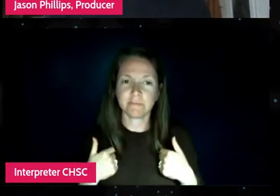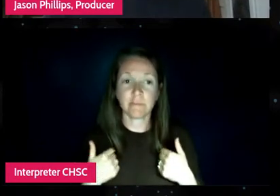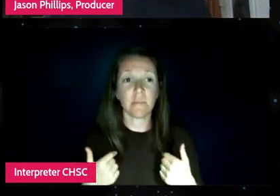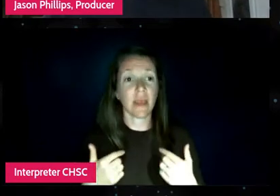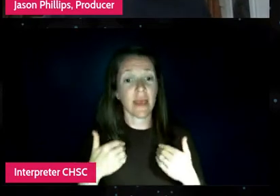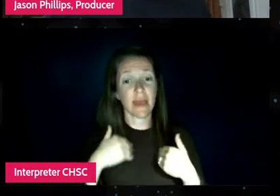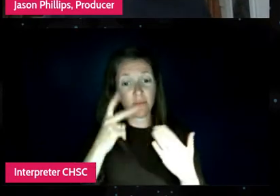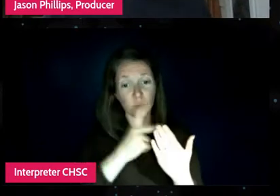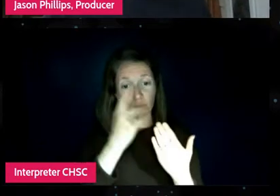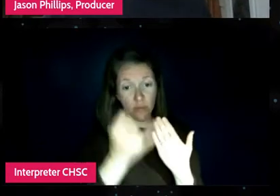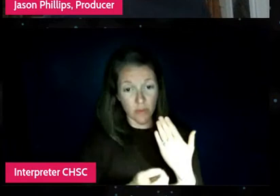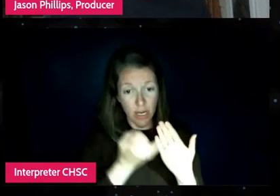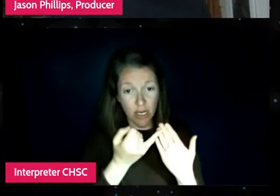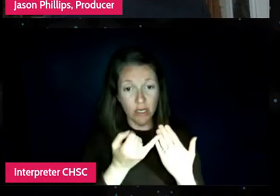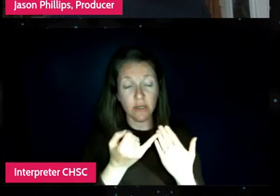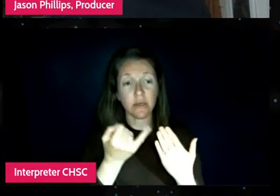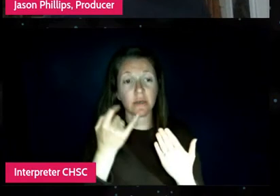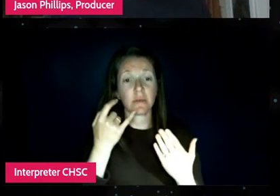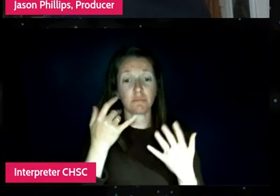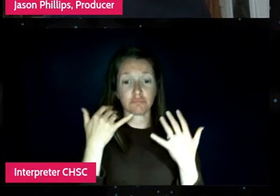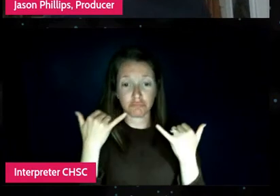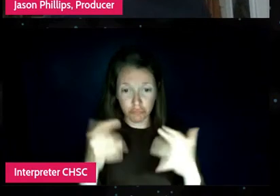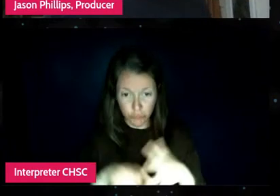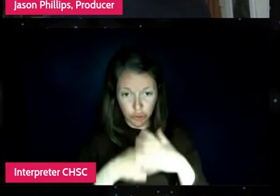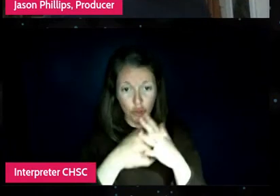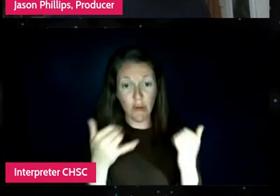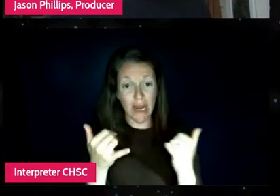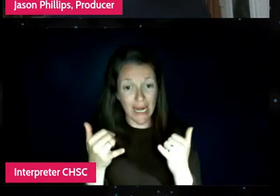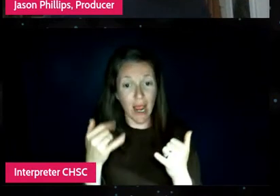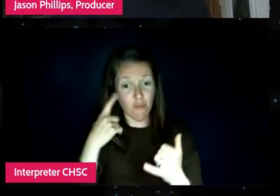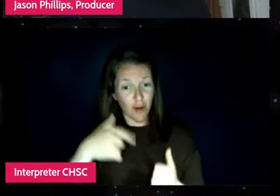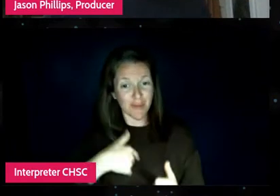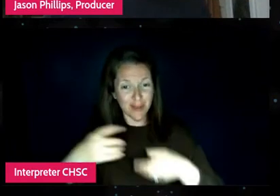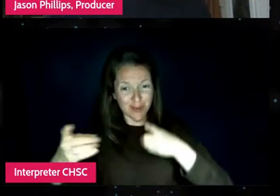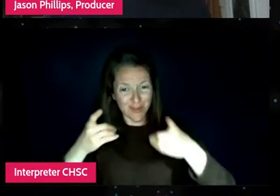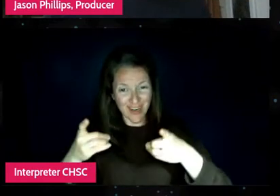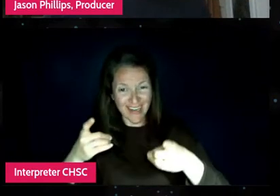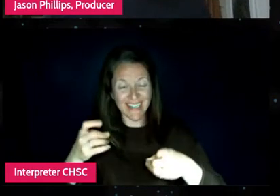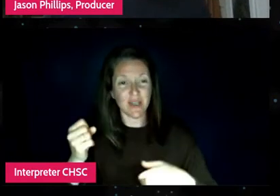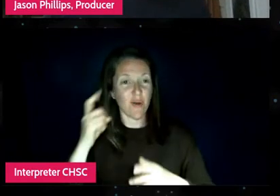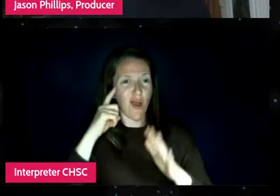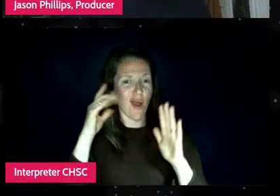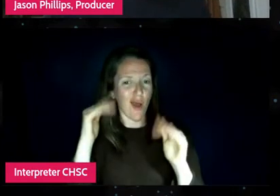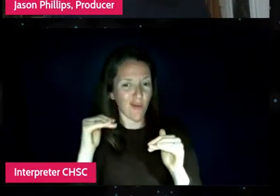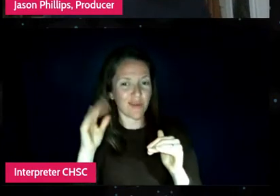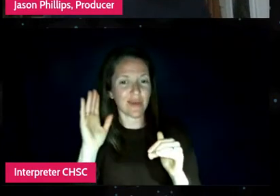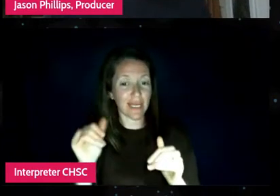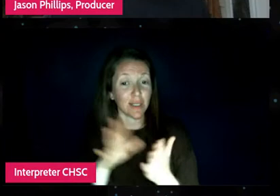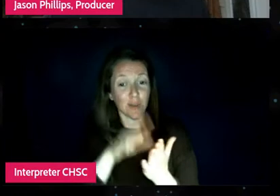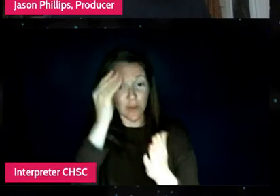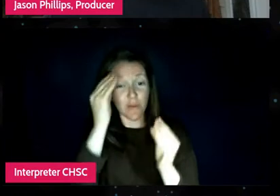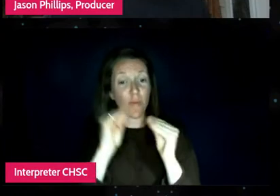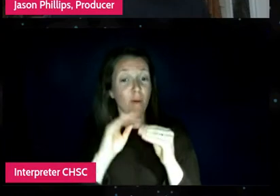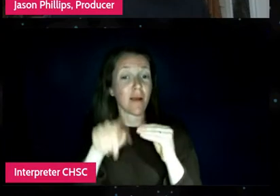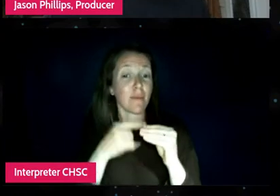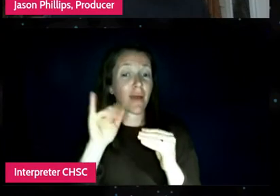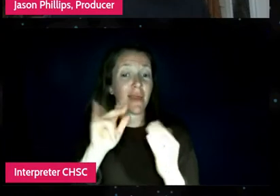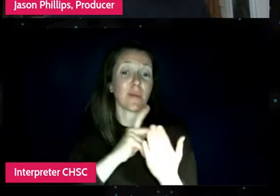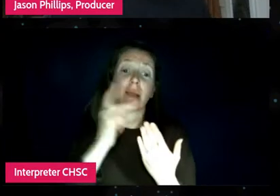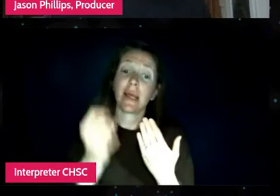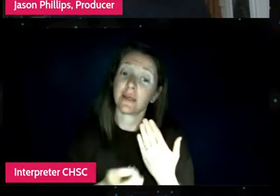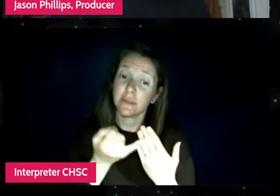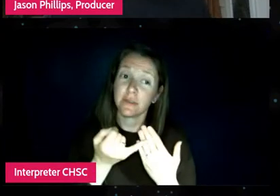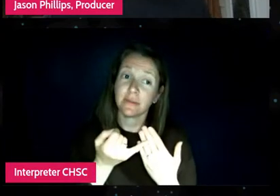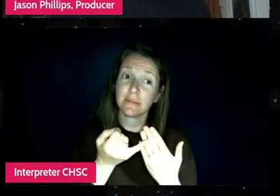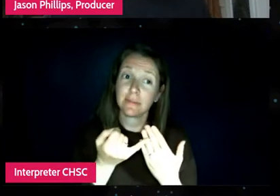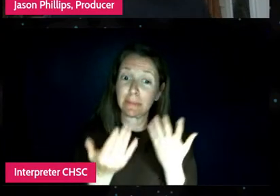project in play right now as a director. So hopefully we'll get to hear more about that project. Like